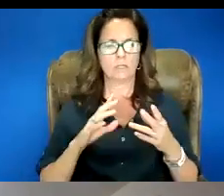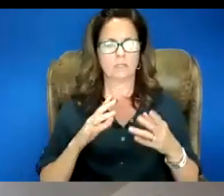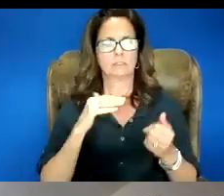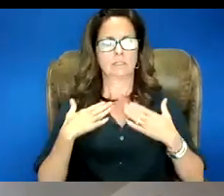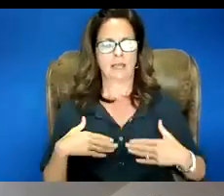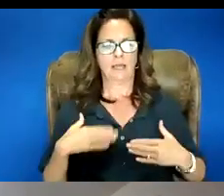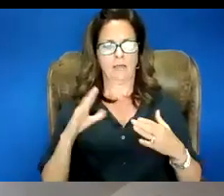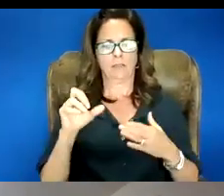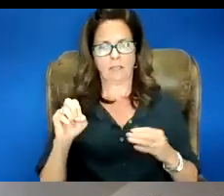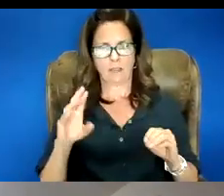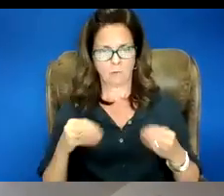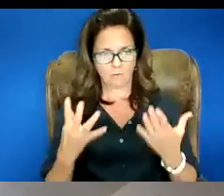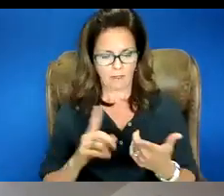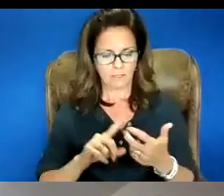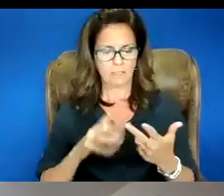management.